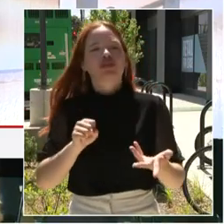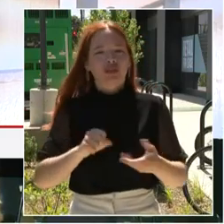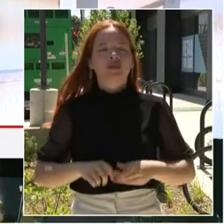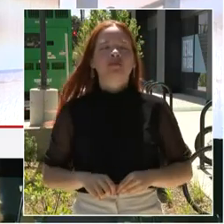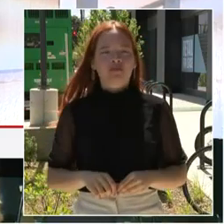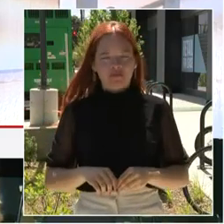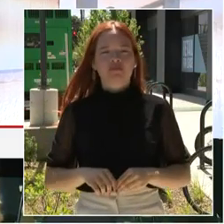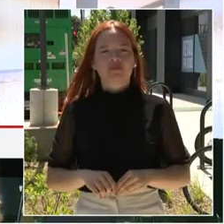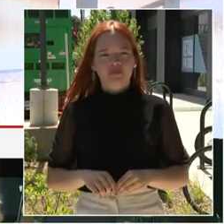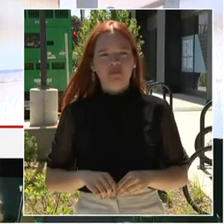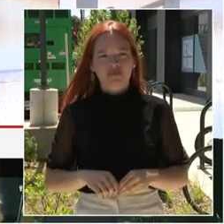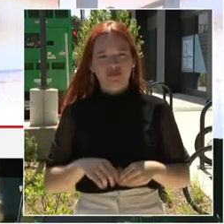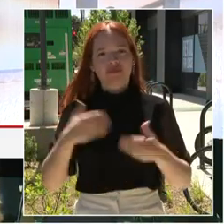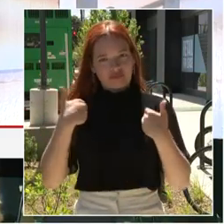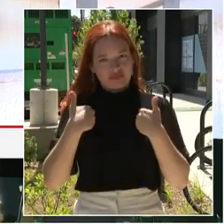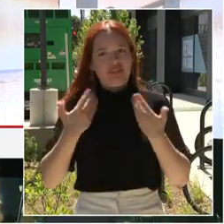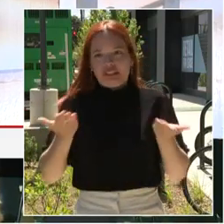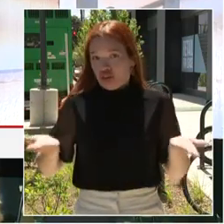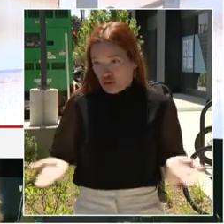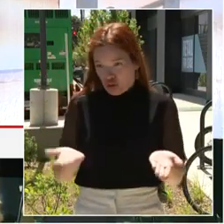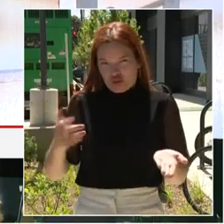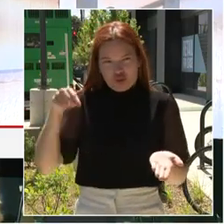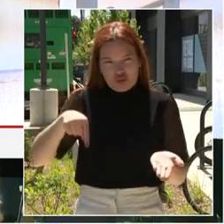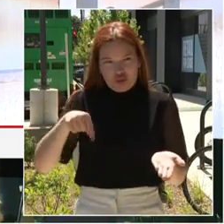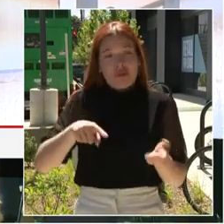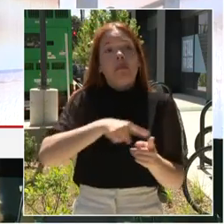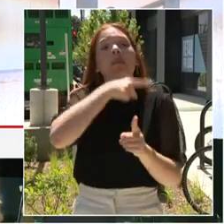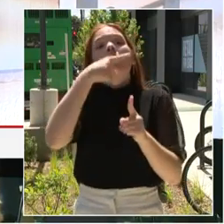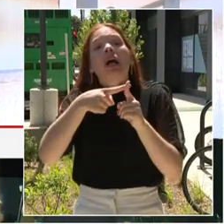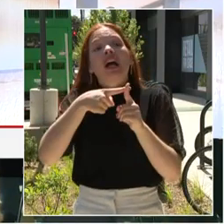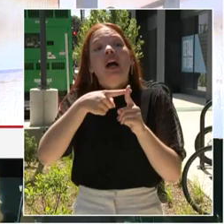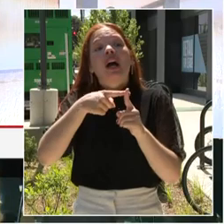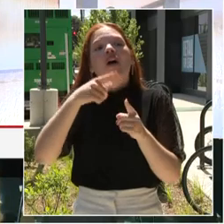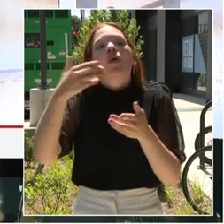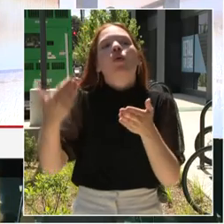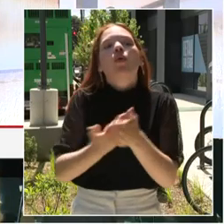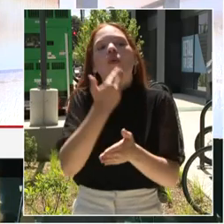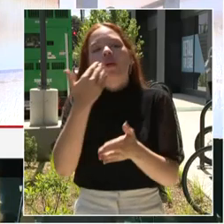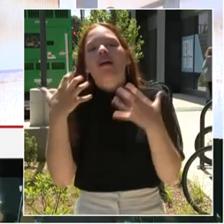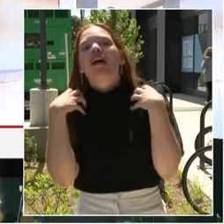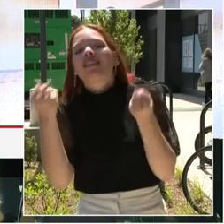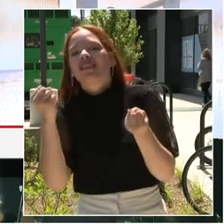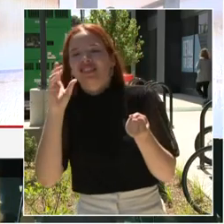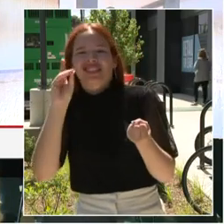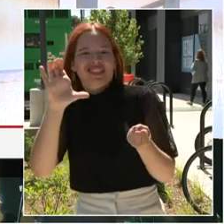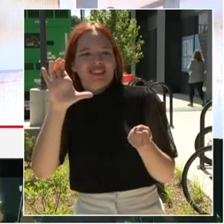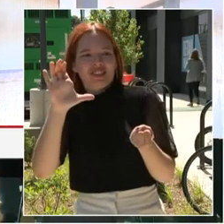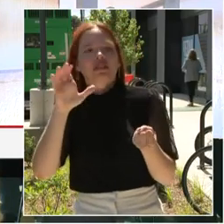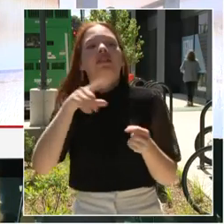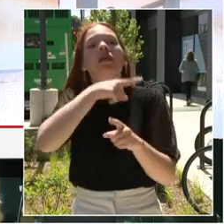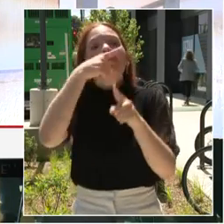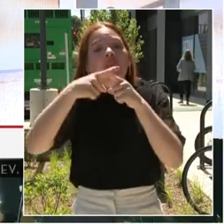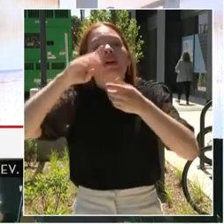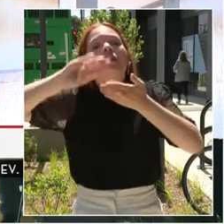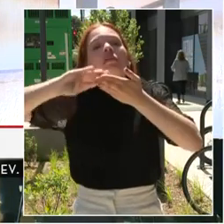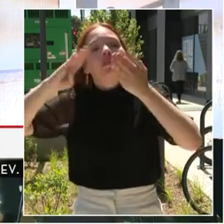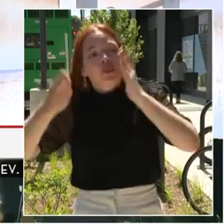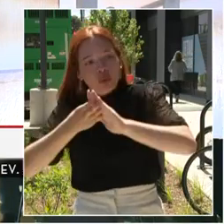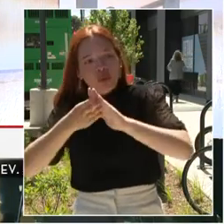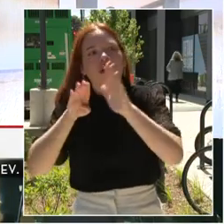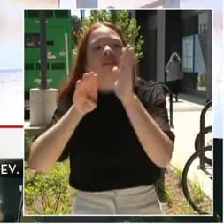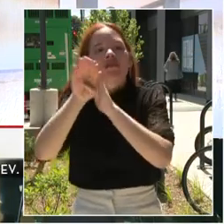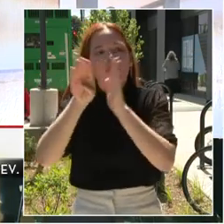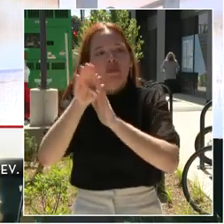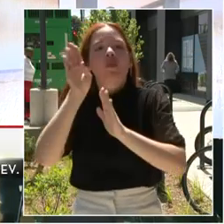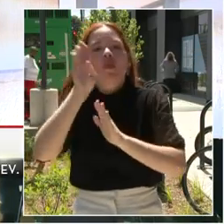got new headquarters for the DC Health and the Department of Health and Community Development coming as well east of the